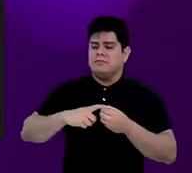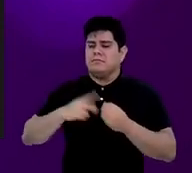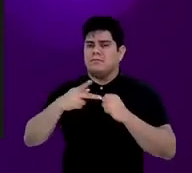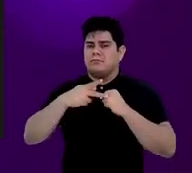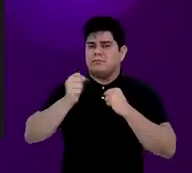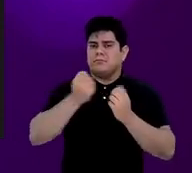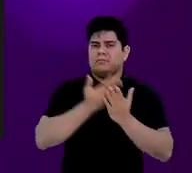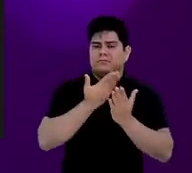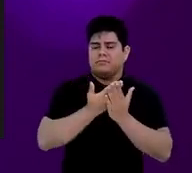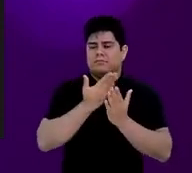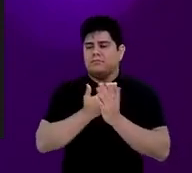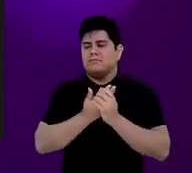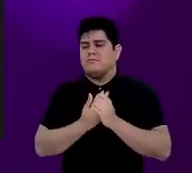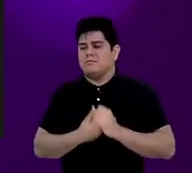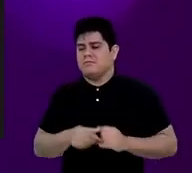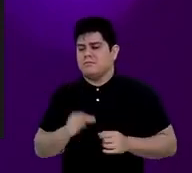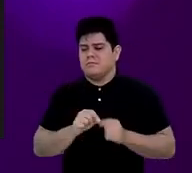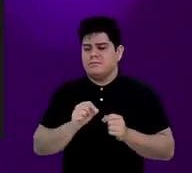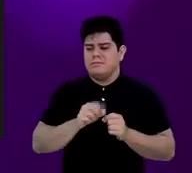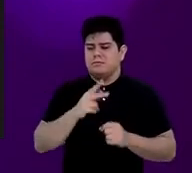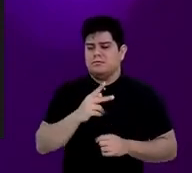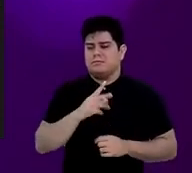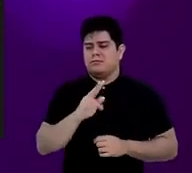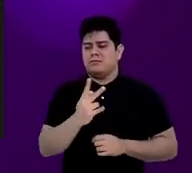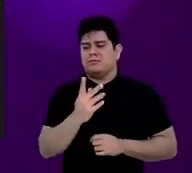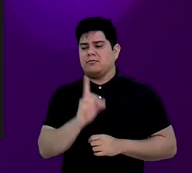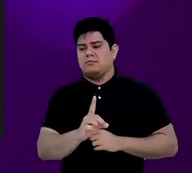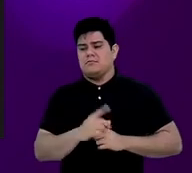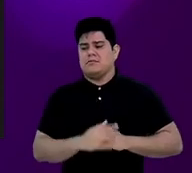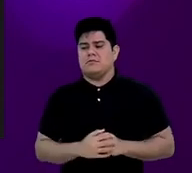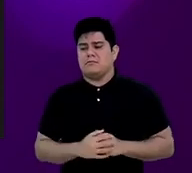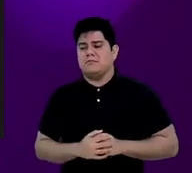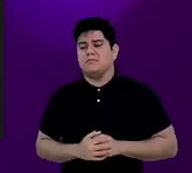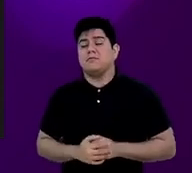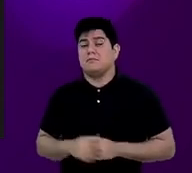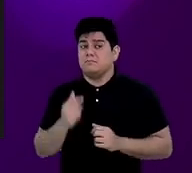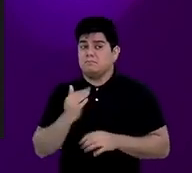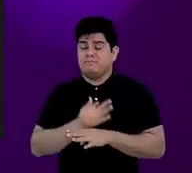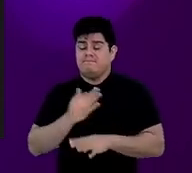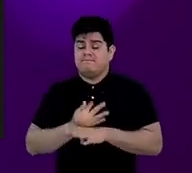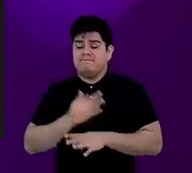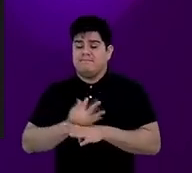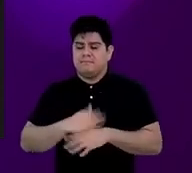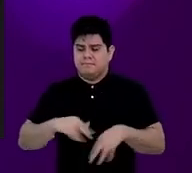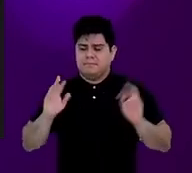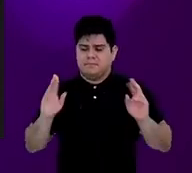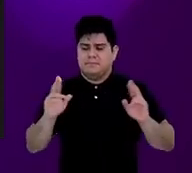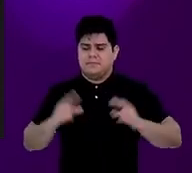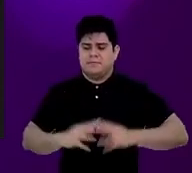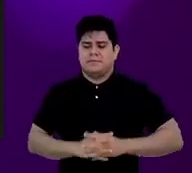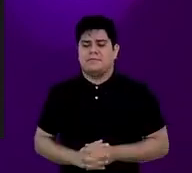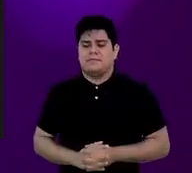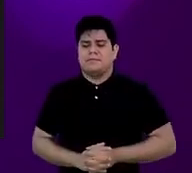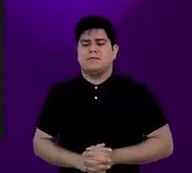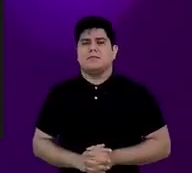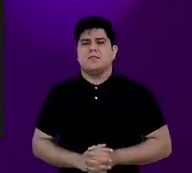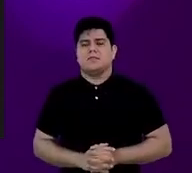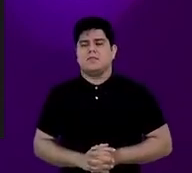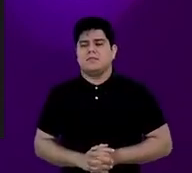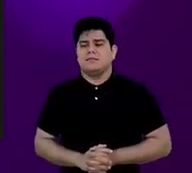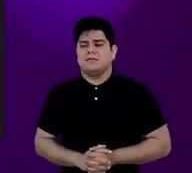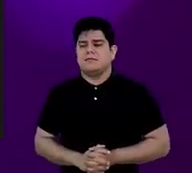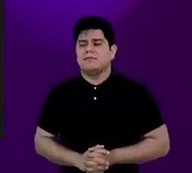But I will resist because we are having a good time in making some